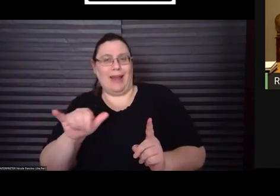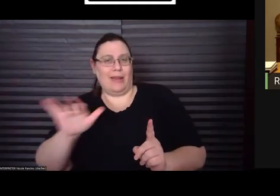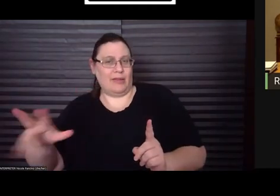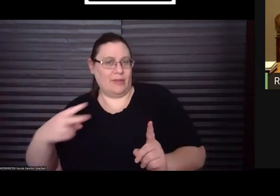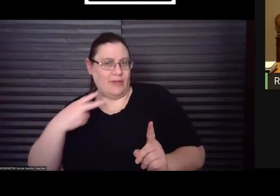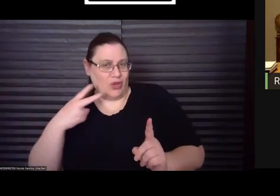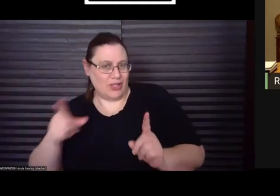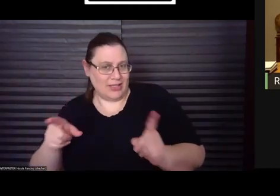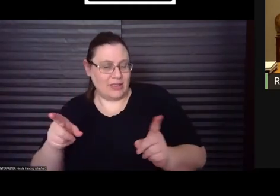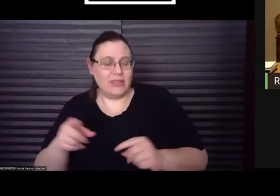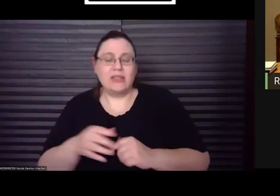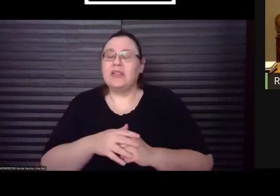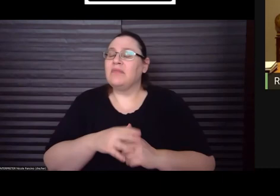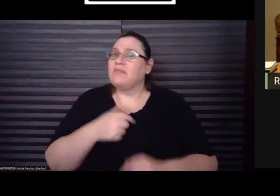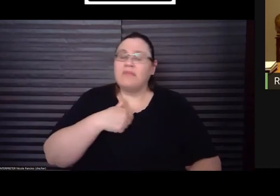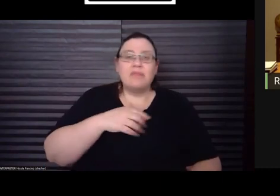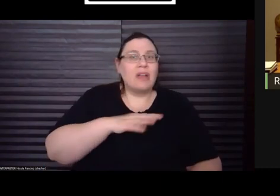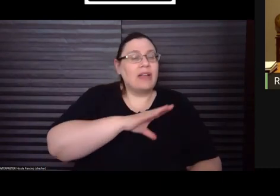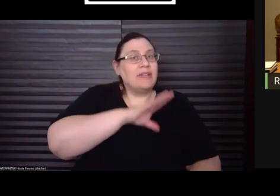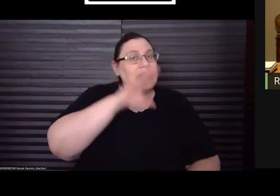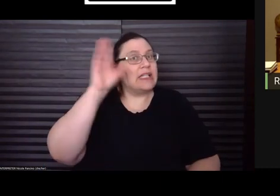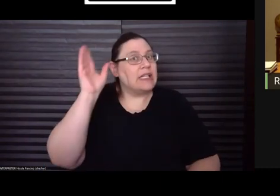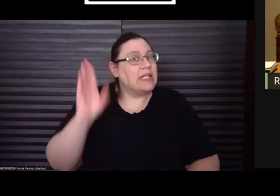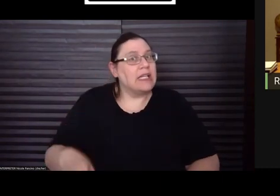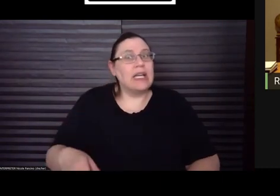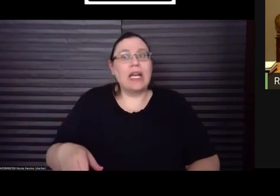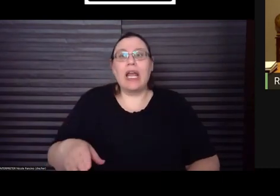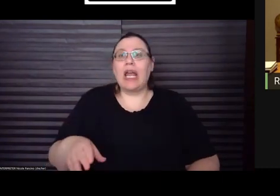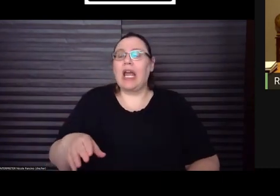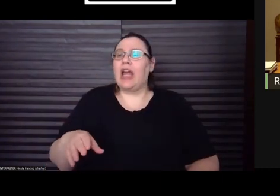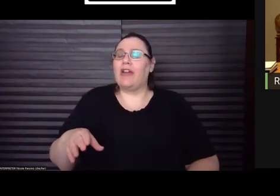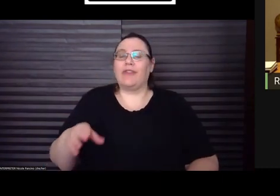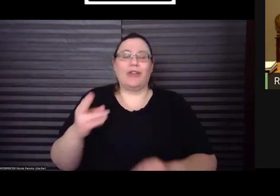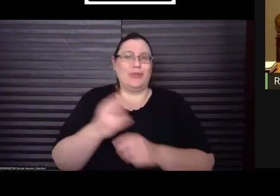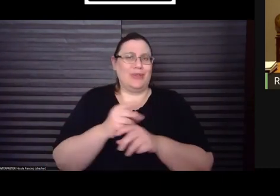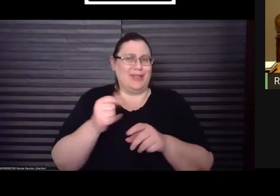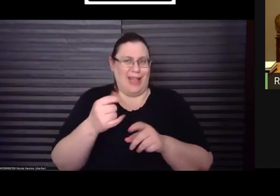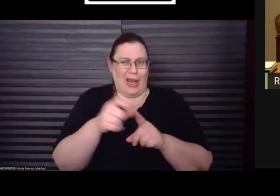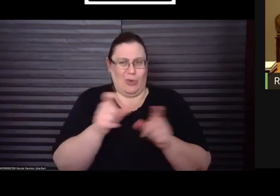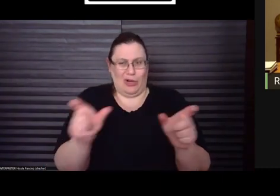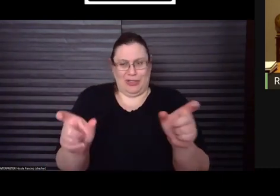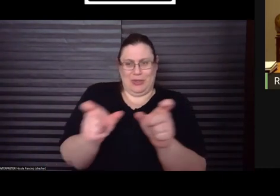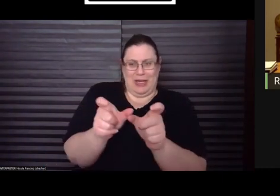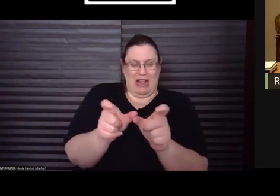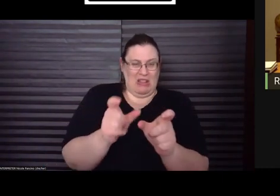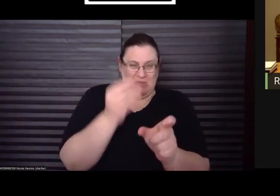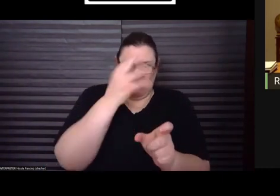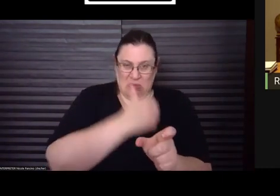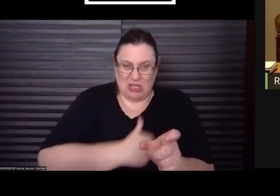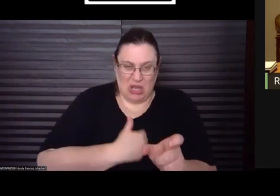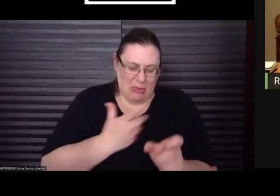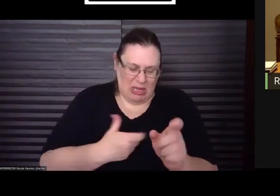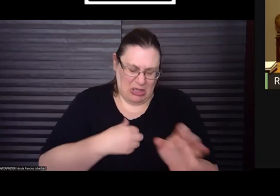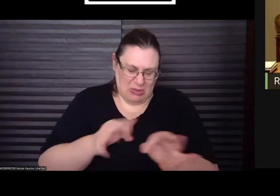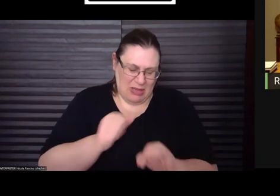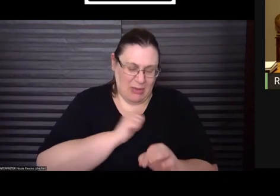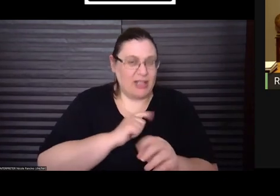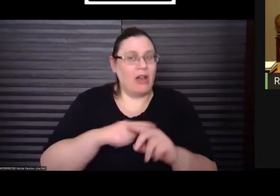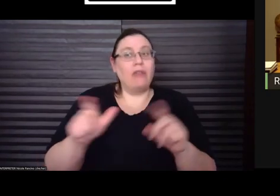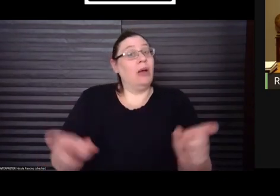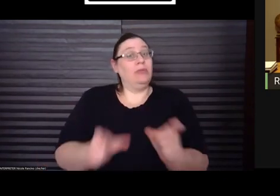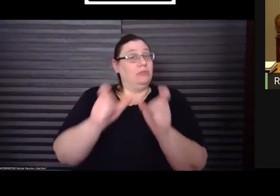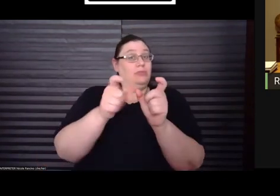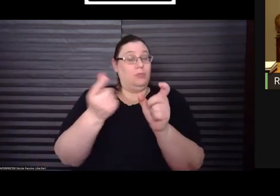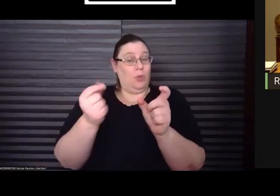And I've never in my life put these two words together, so apologies, because I'm probably going to have to explain